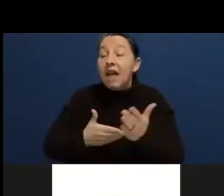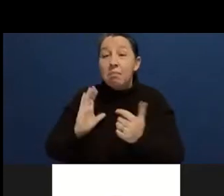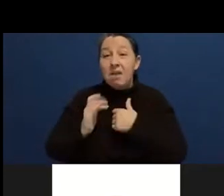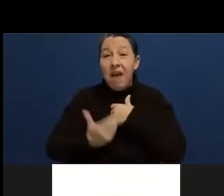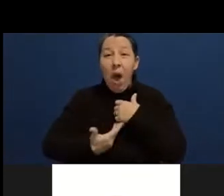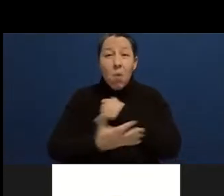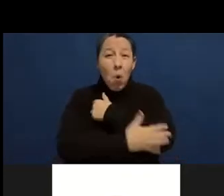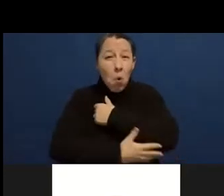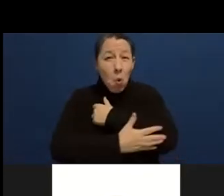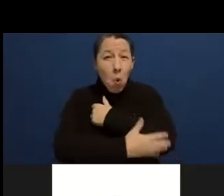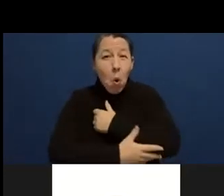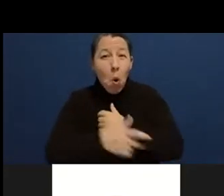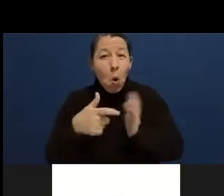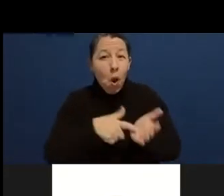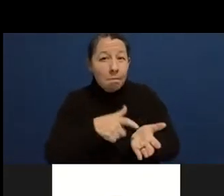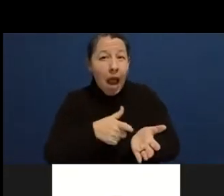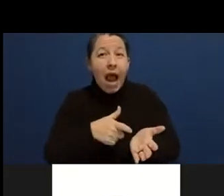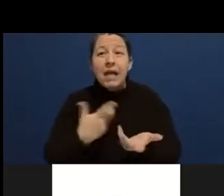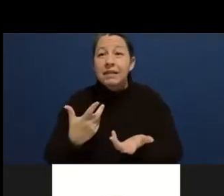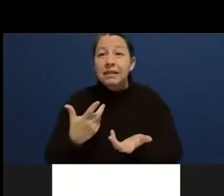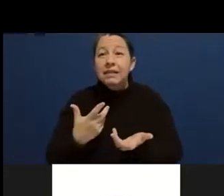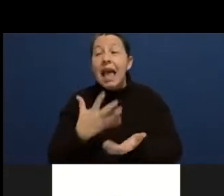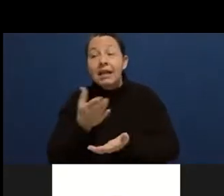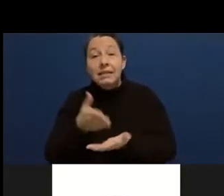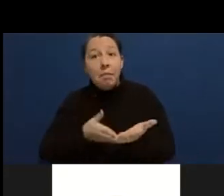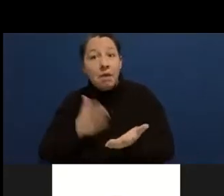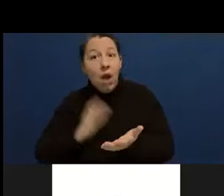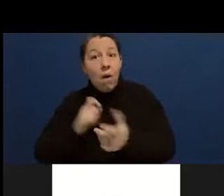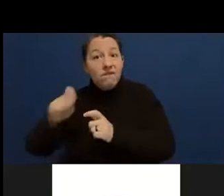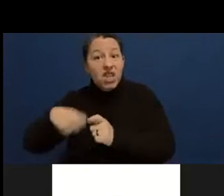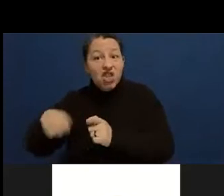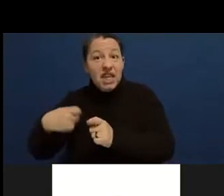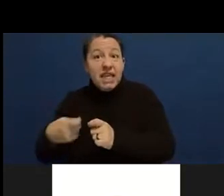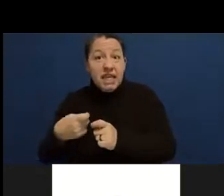about, and some of our fishing communities also have